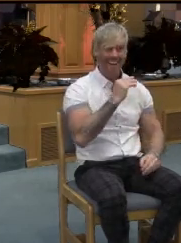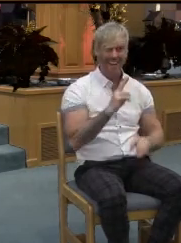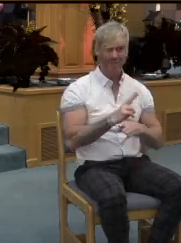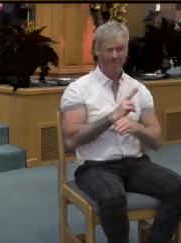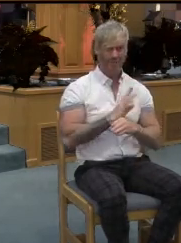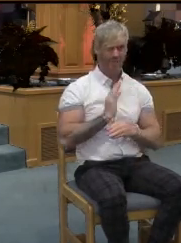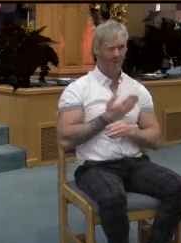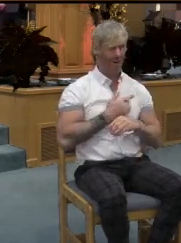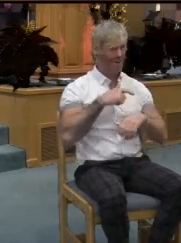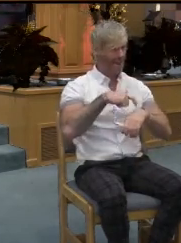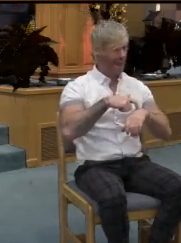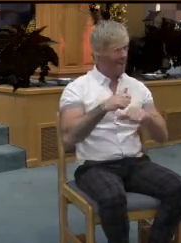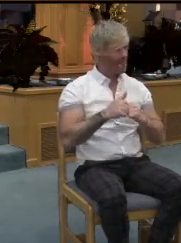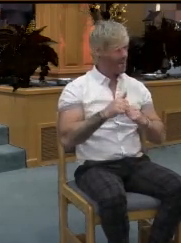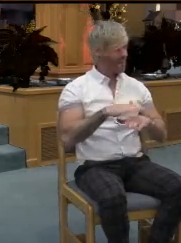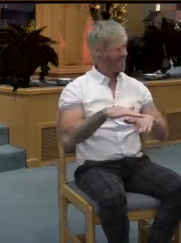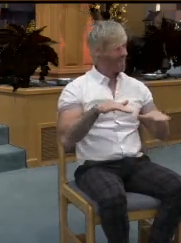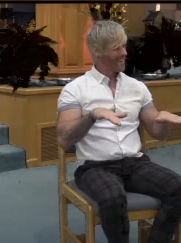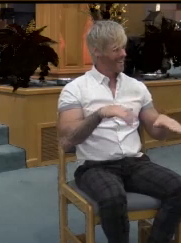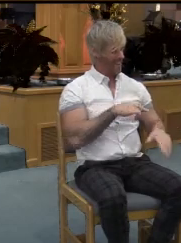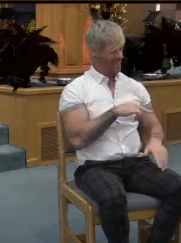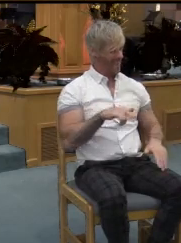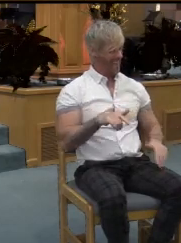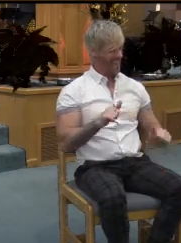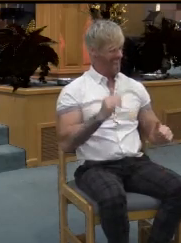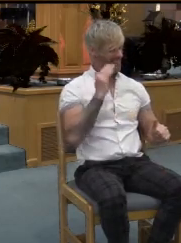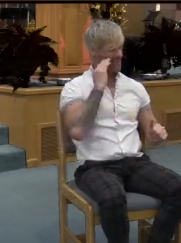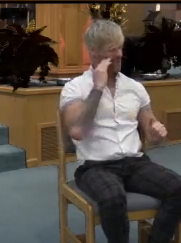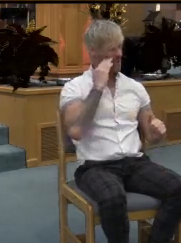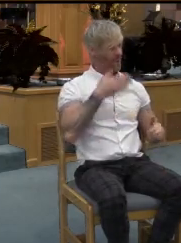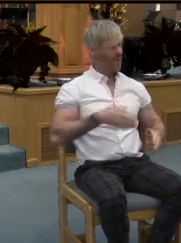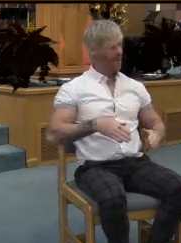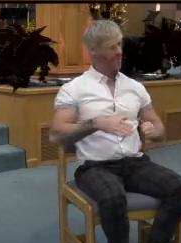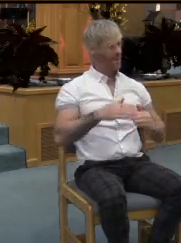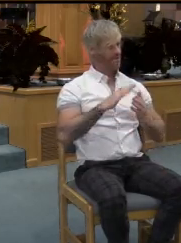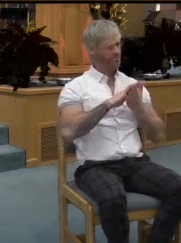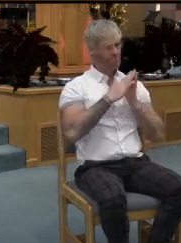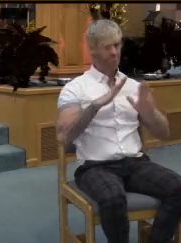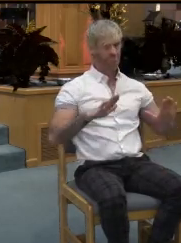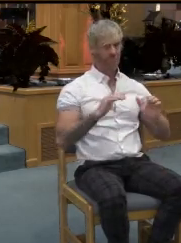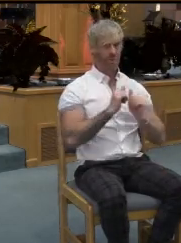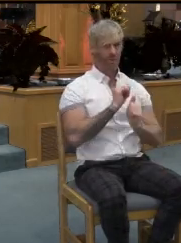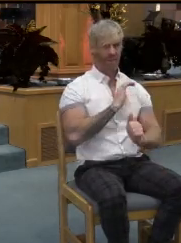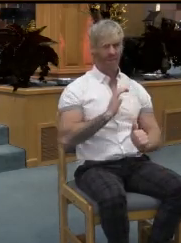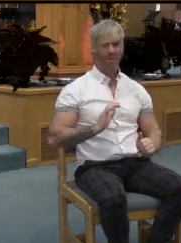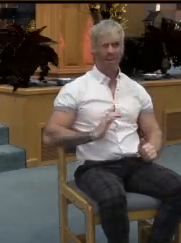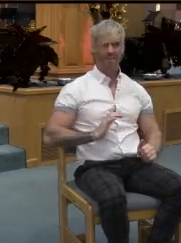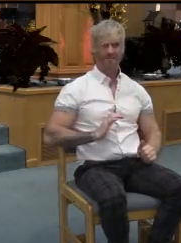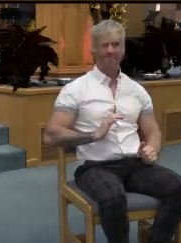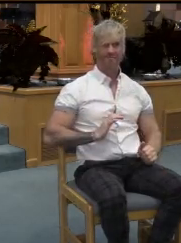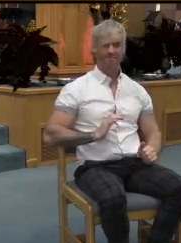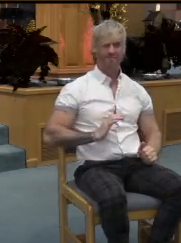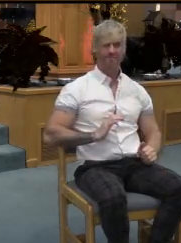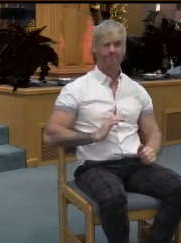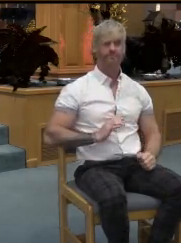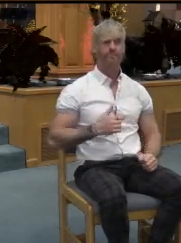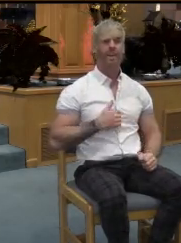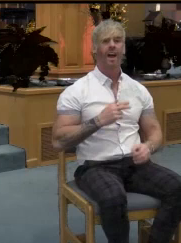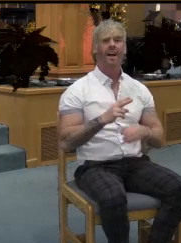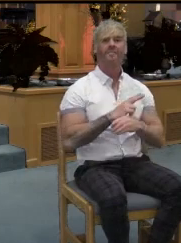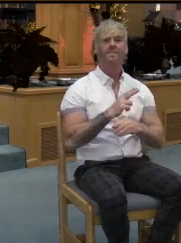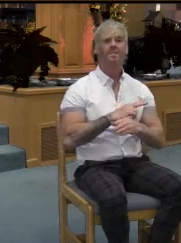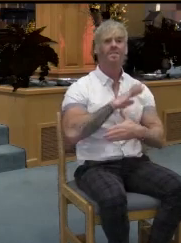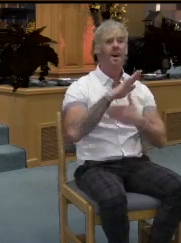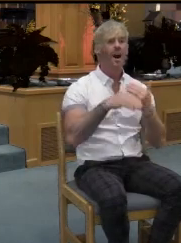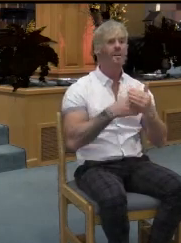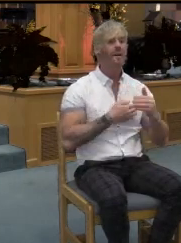them so that they will know how to be content in Christ. Now, I've used the majority of my time for the